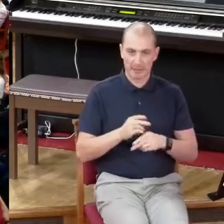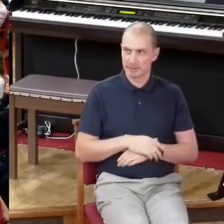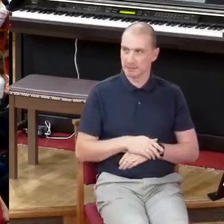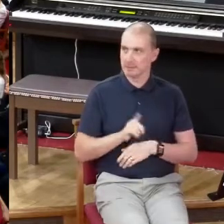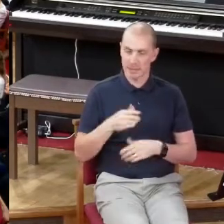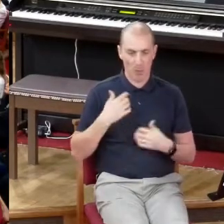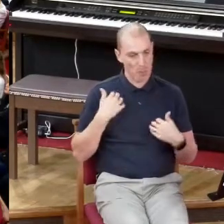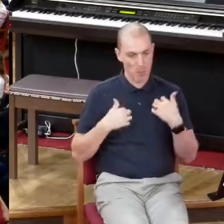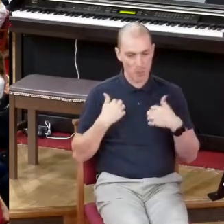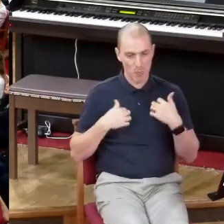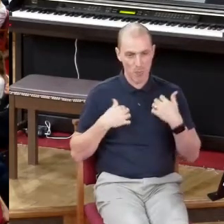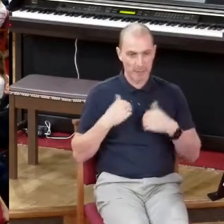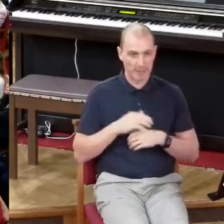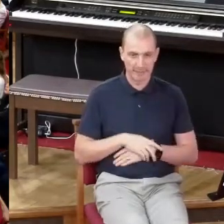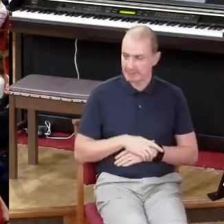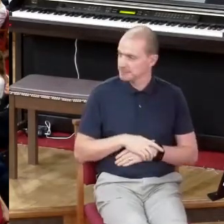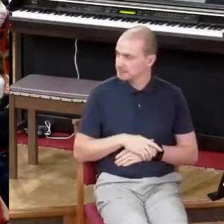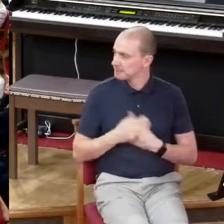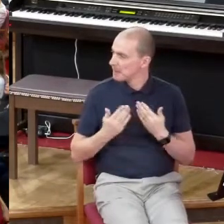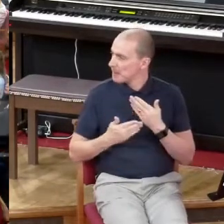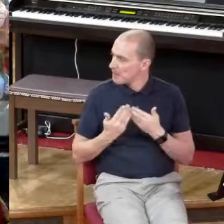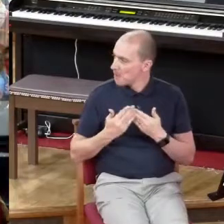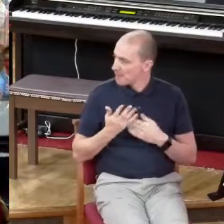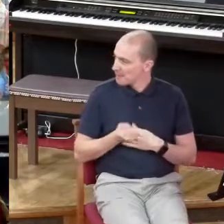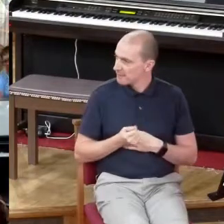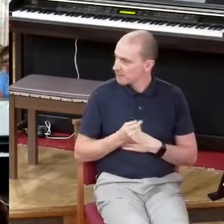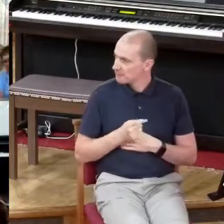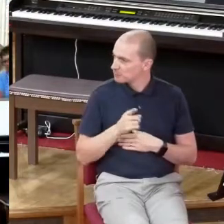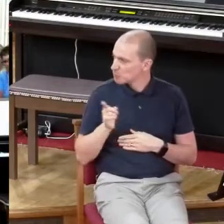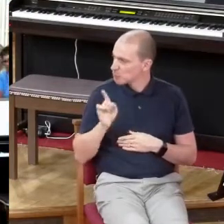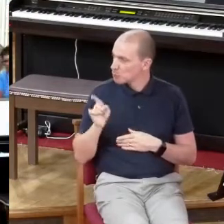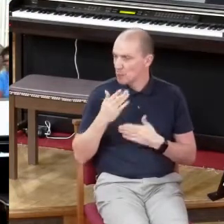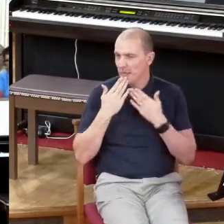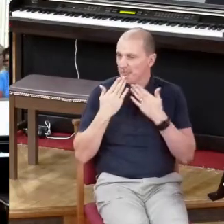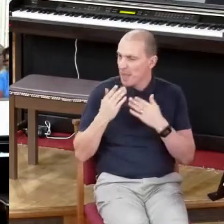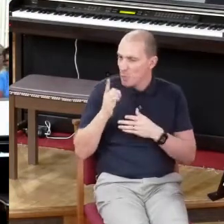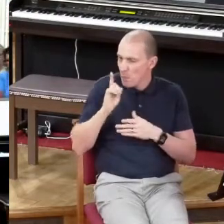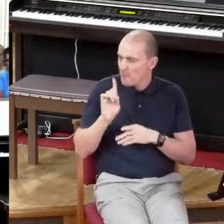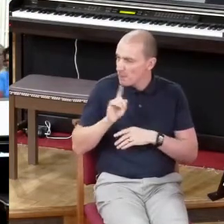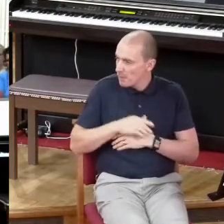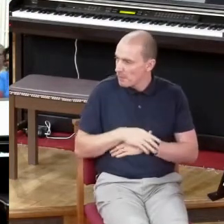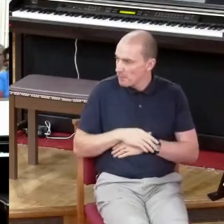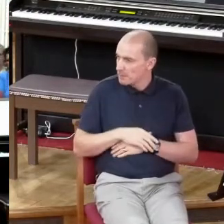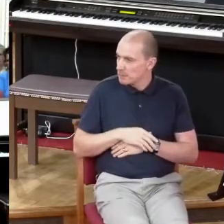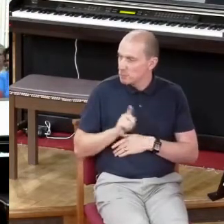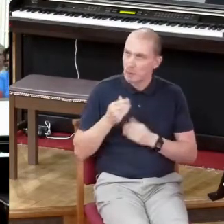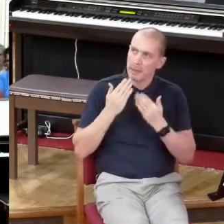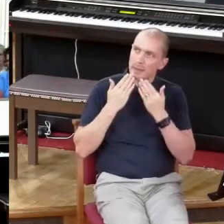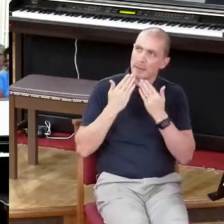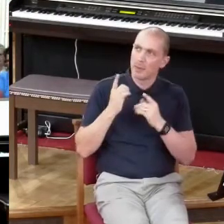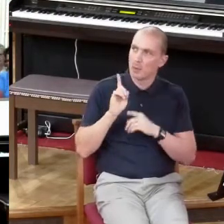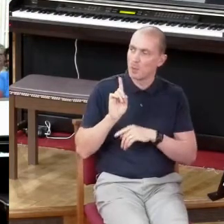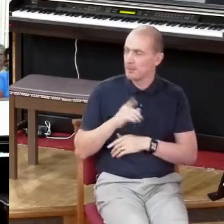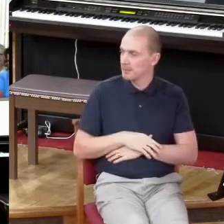intriguing. Yeah, anything else that people are doing? So what were you thanking God for? What were you thanking God for?